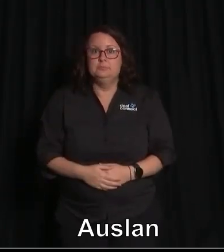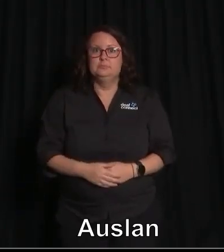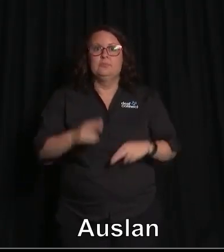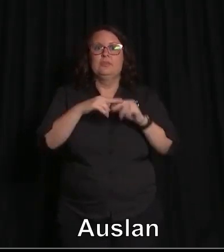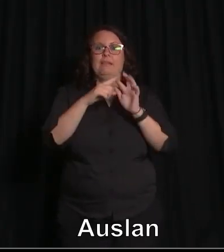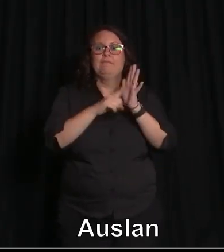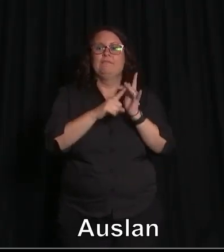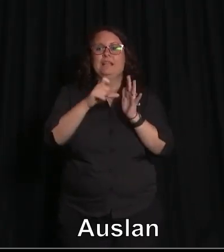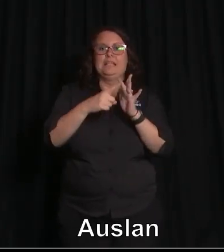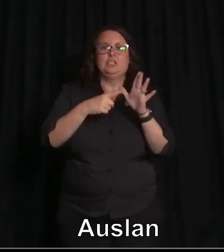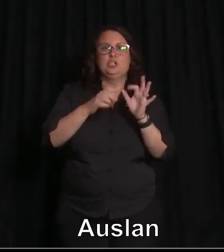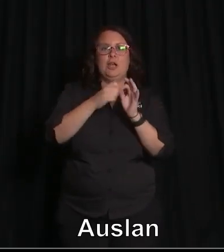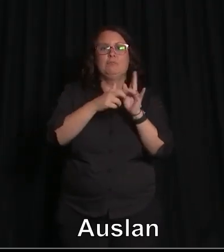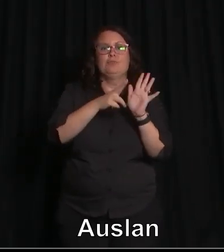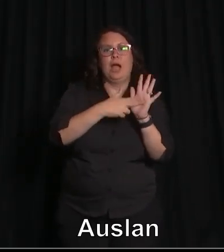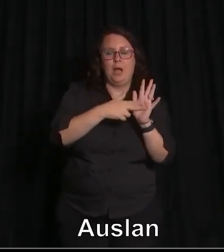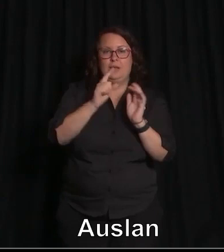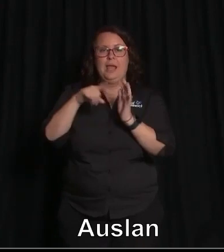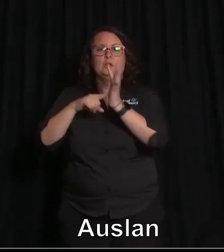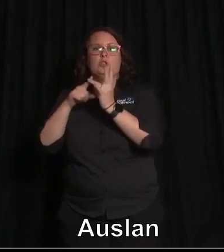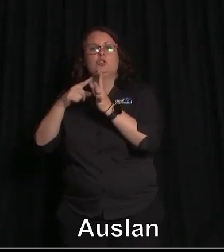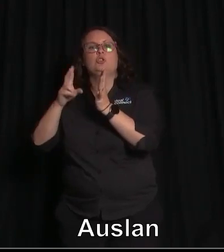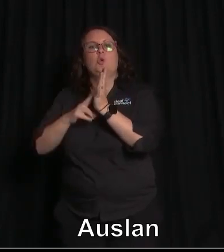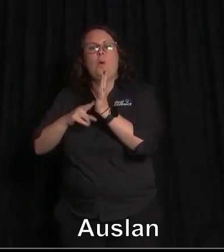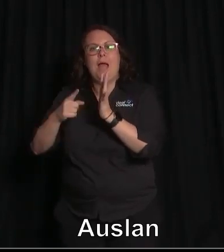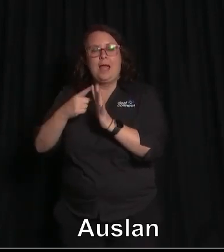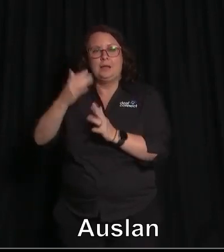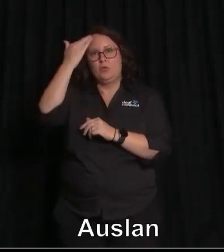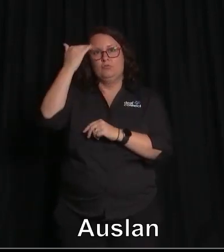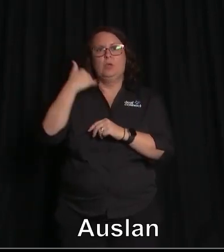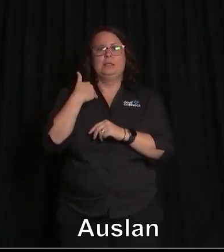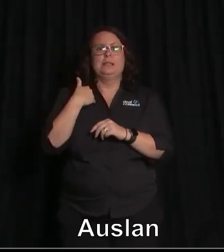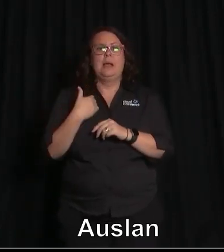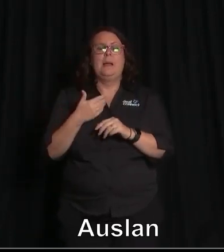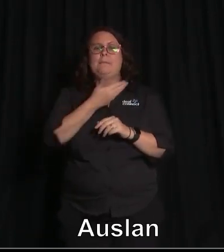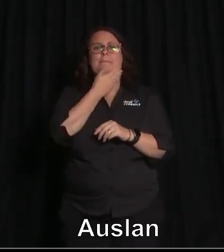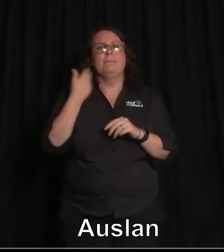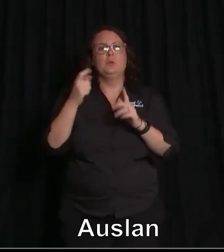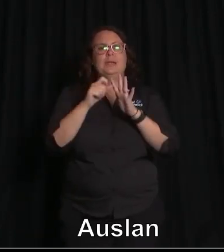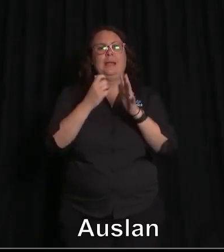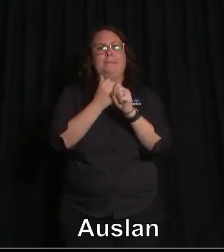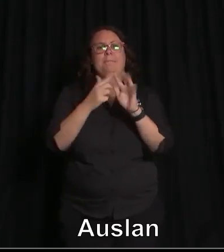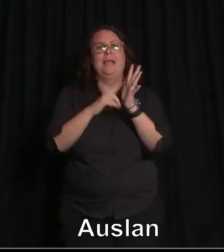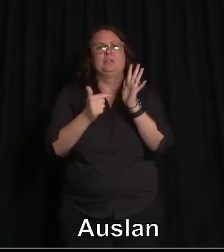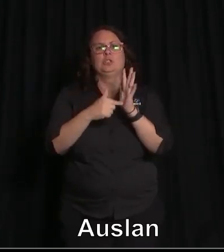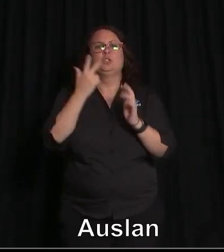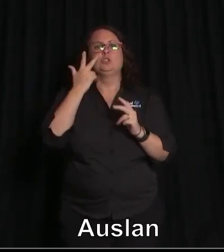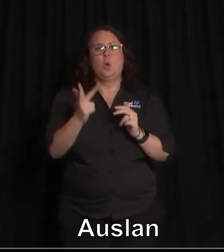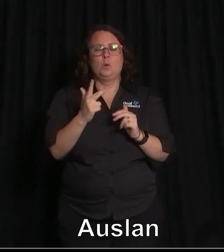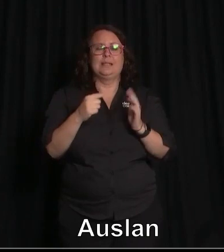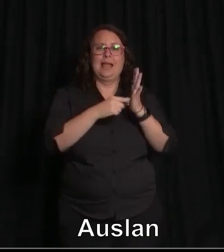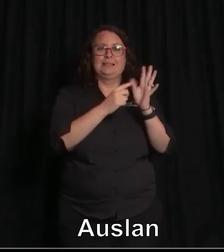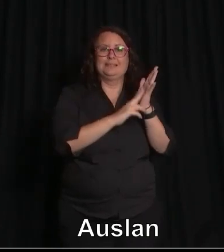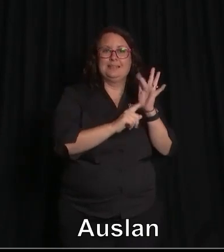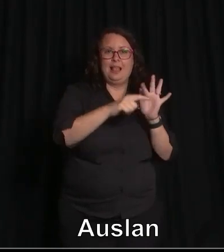Brown-Acton and Jolene Mataele reminded us that beauty pageants provide a platform to showcase talents, pride, and